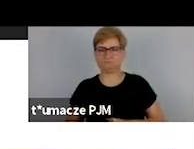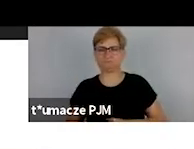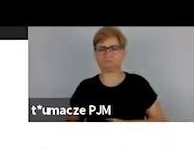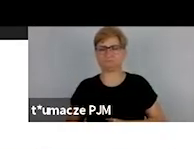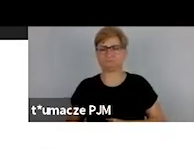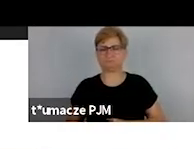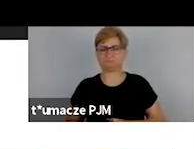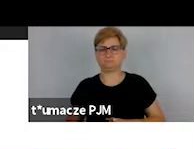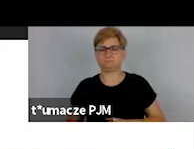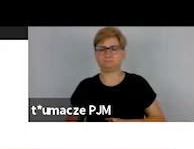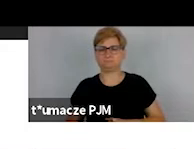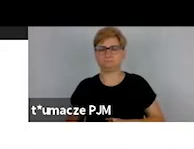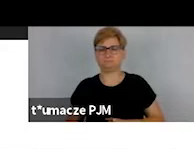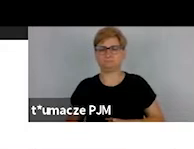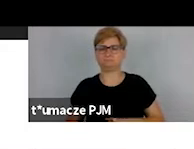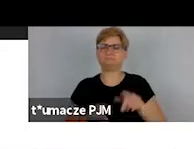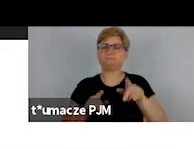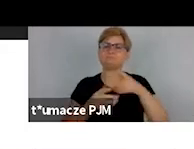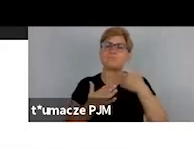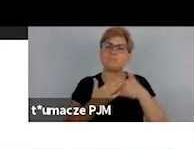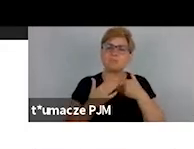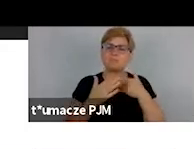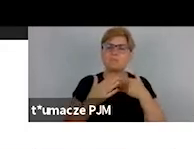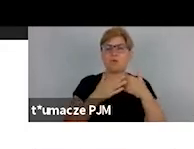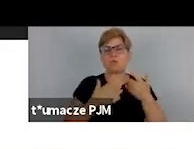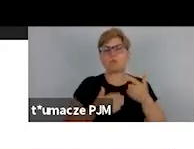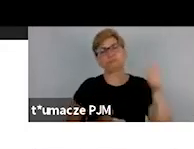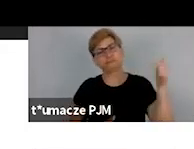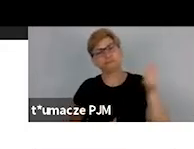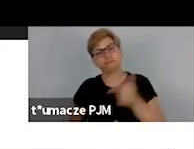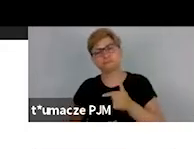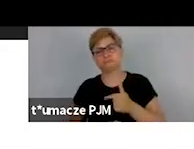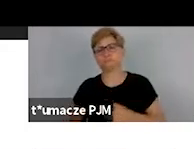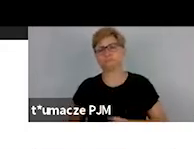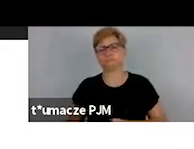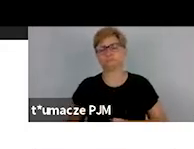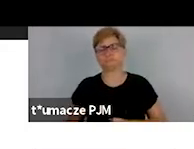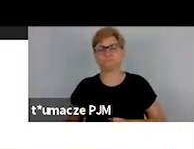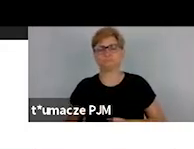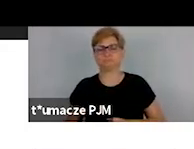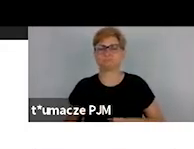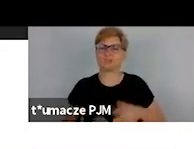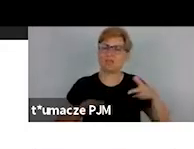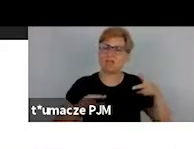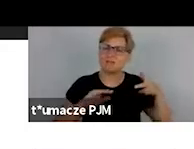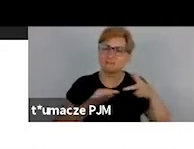do we interrupt these intergenerational cycles of violence where someone witnesses